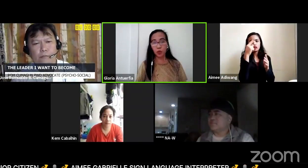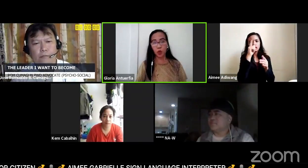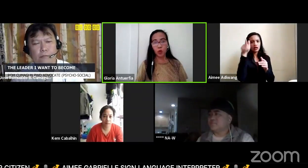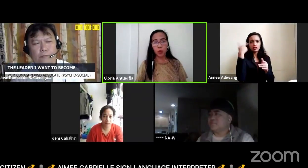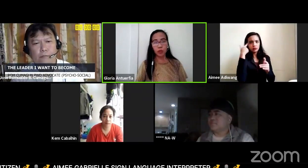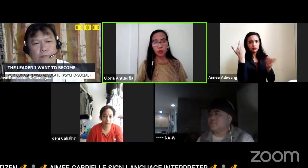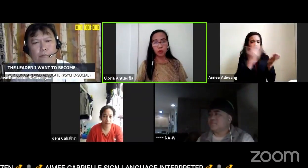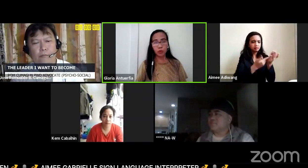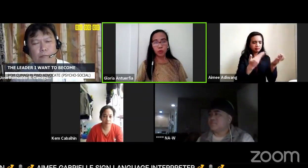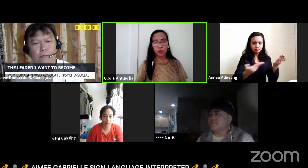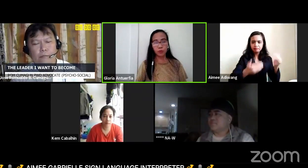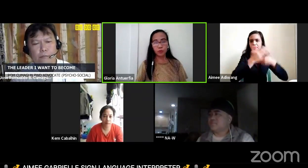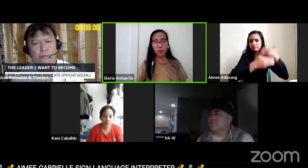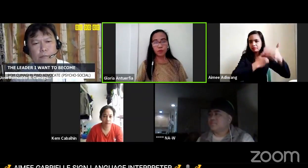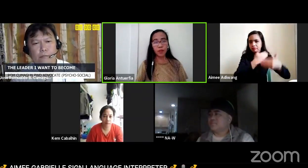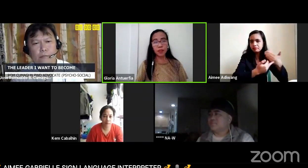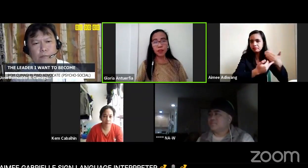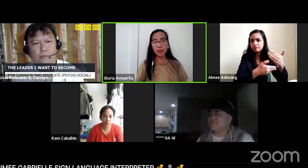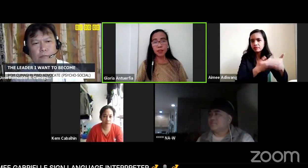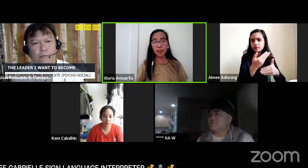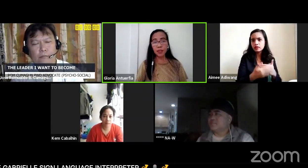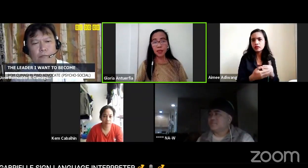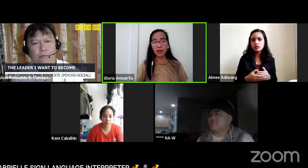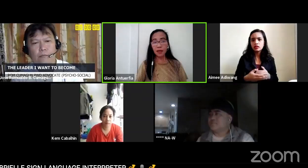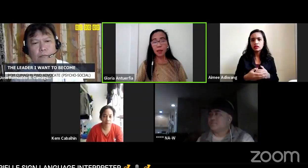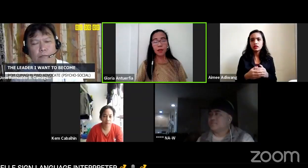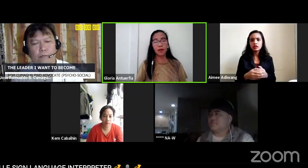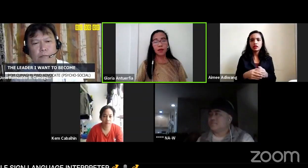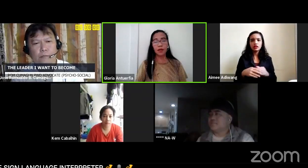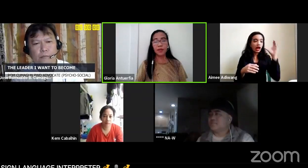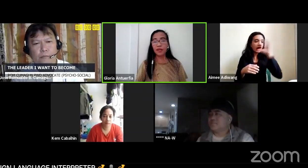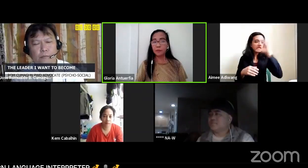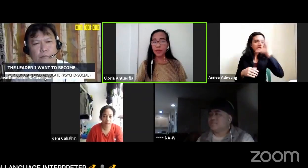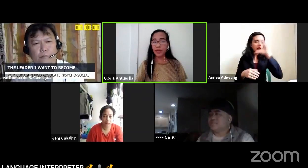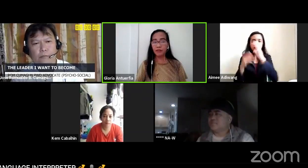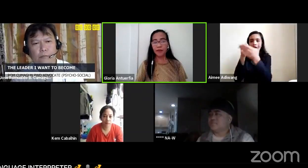agency where to seek help,